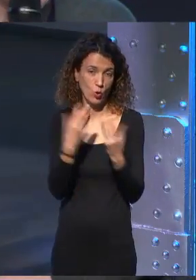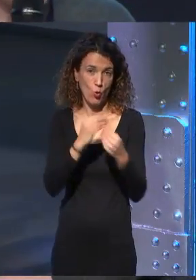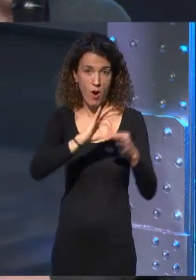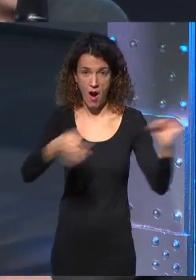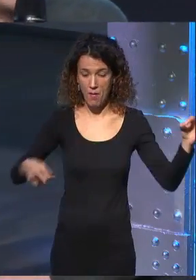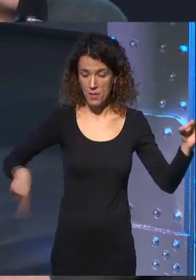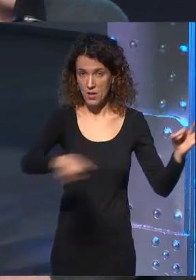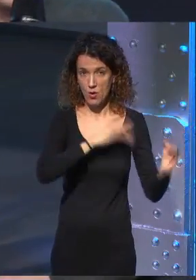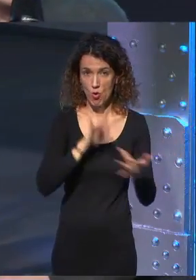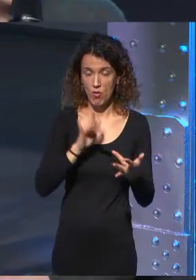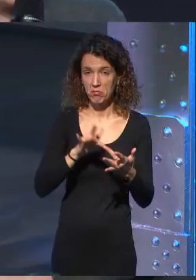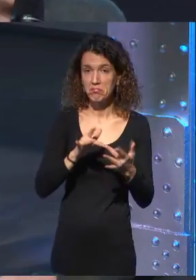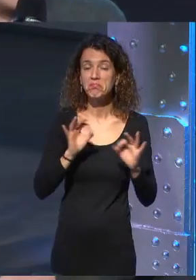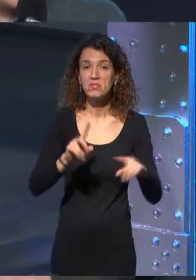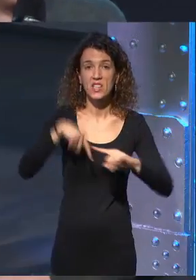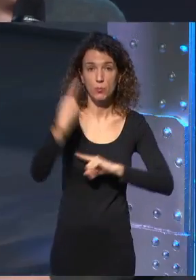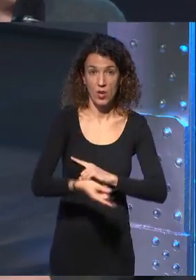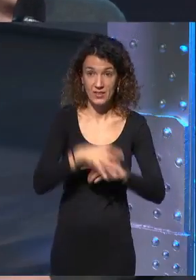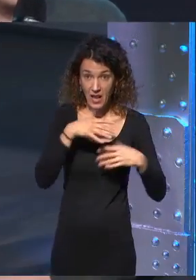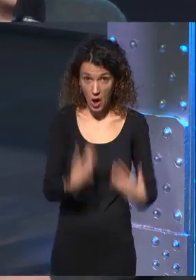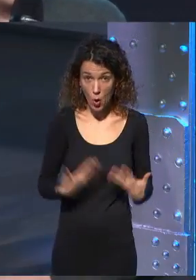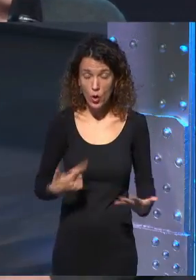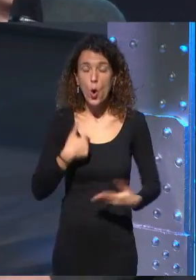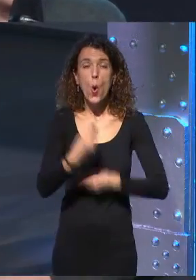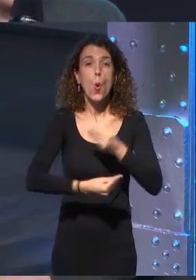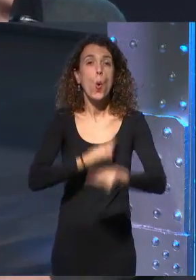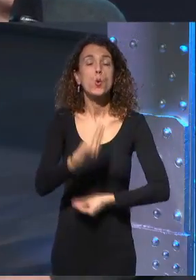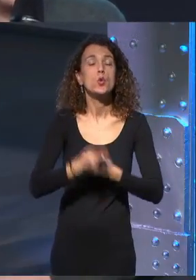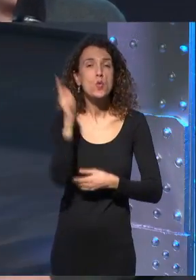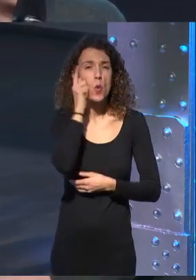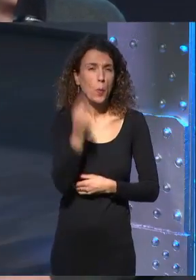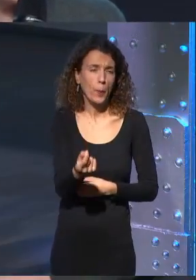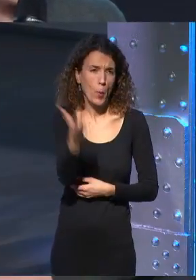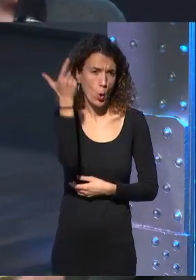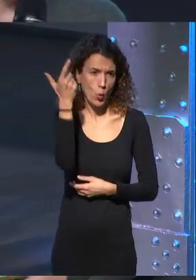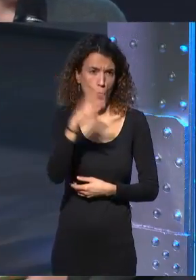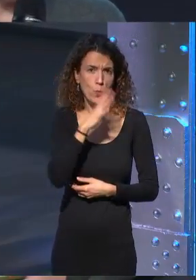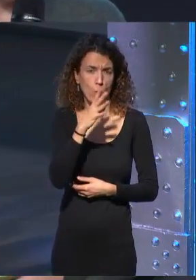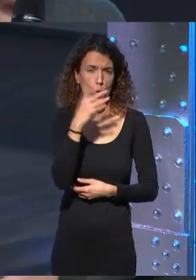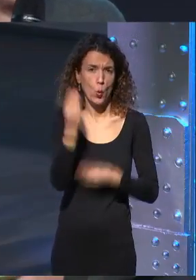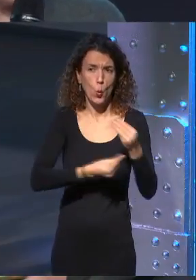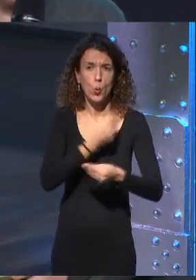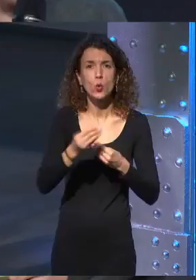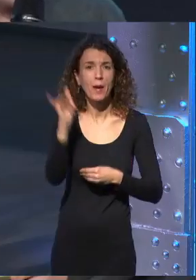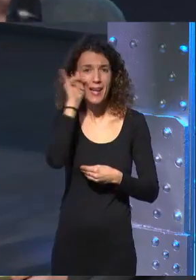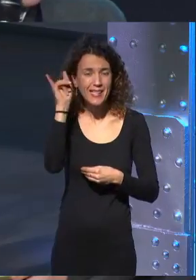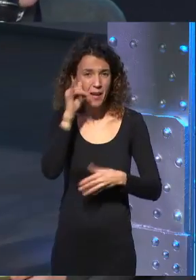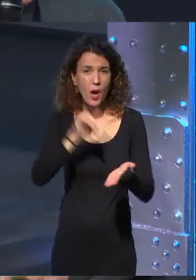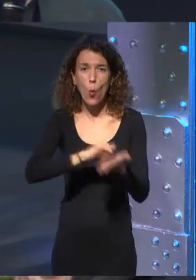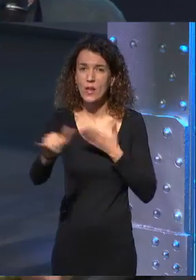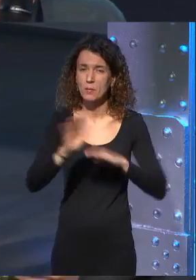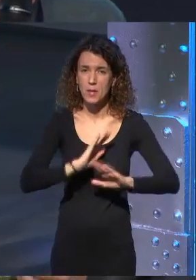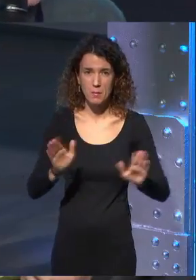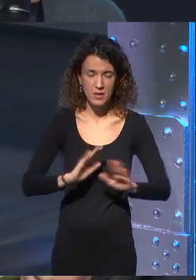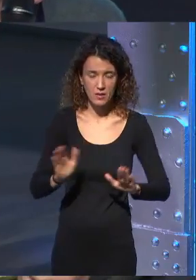my smartphone so I could communicate with my friends, and now I use it very little because